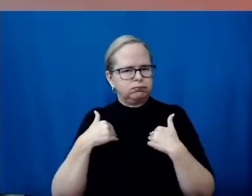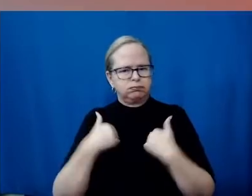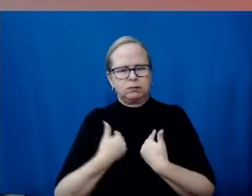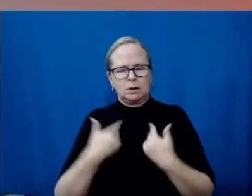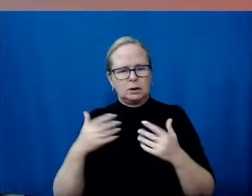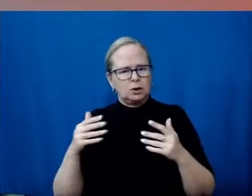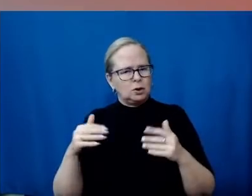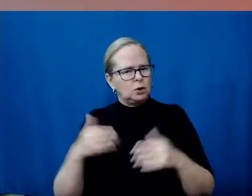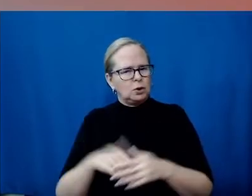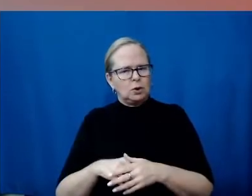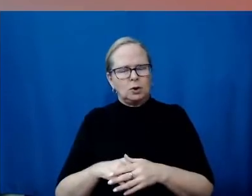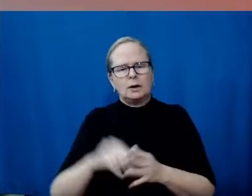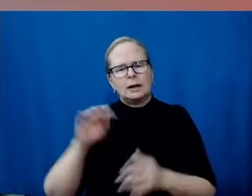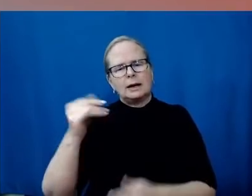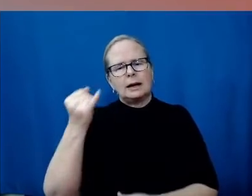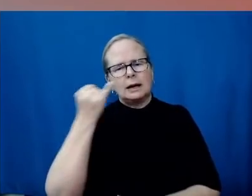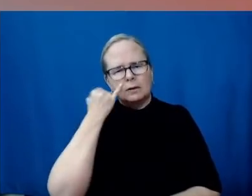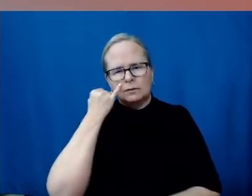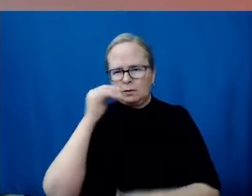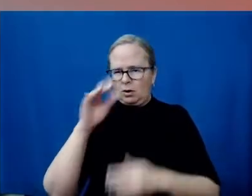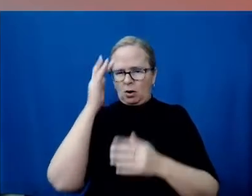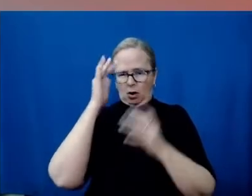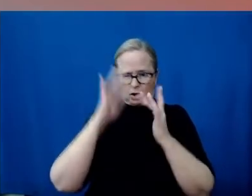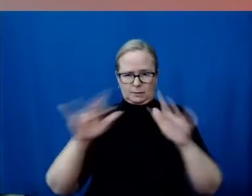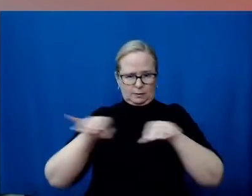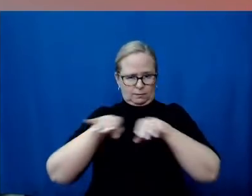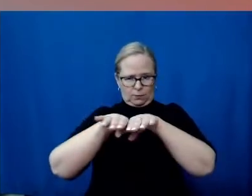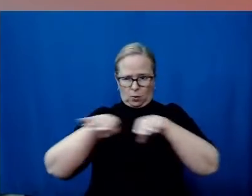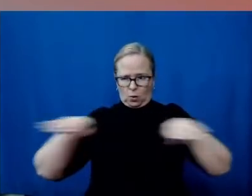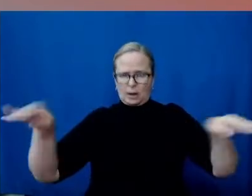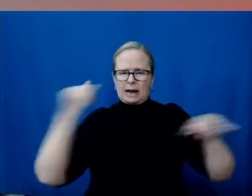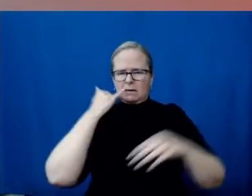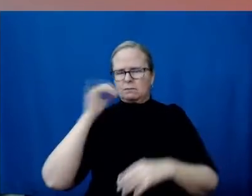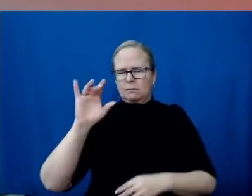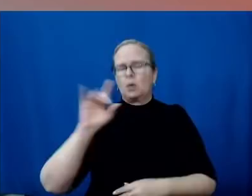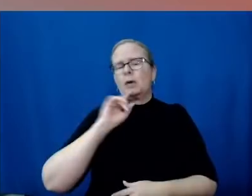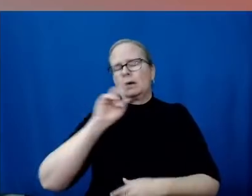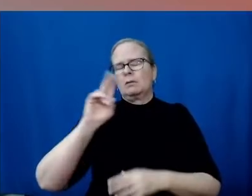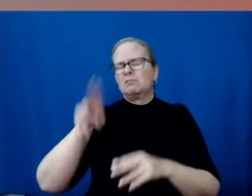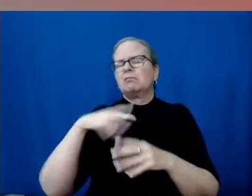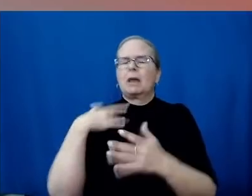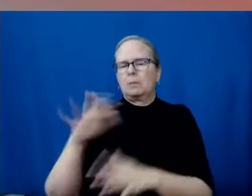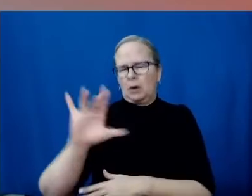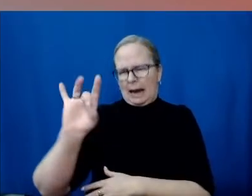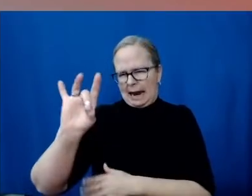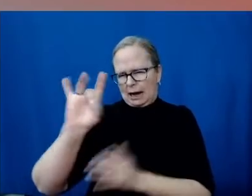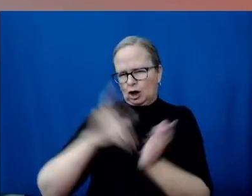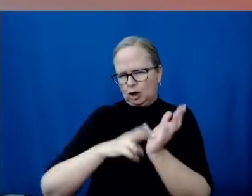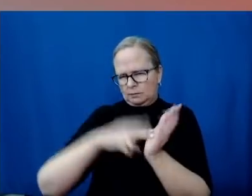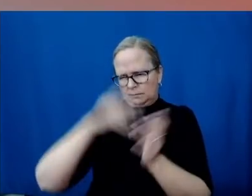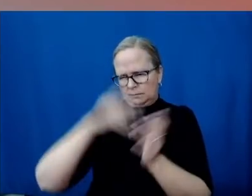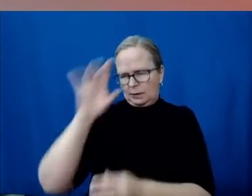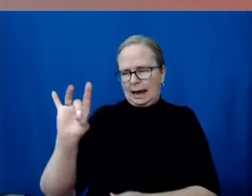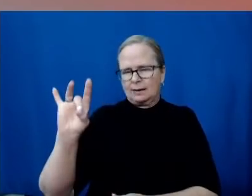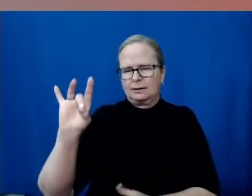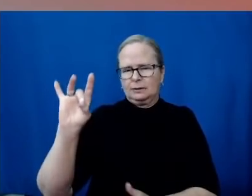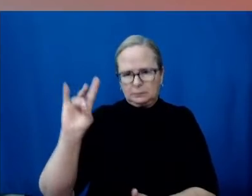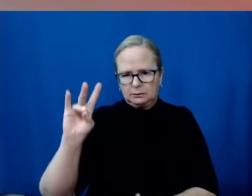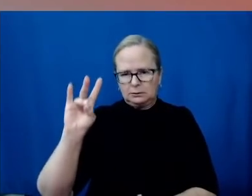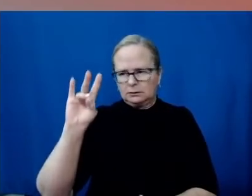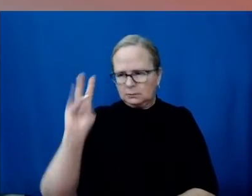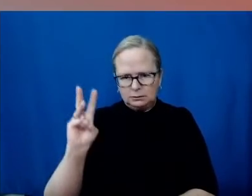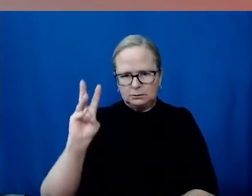just making up numbers as examples, but if they would normally have 8 nurses and they only have 4, and they put a fan out and try to call for